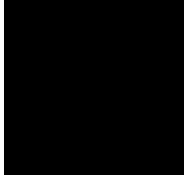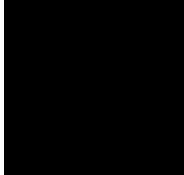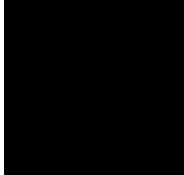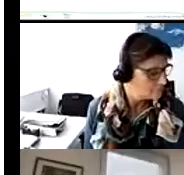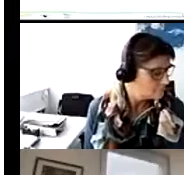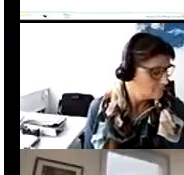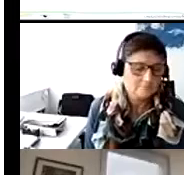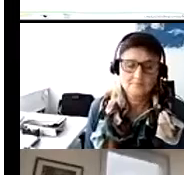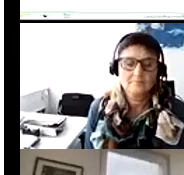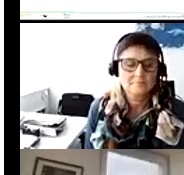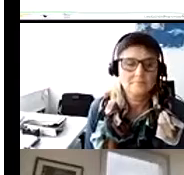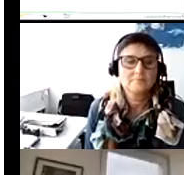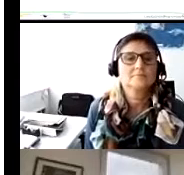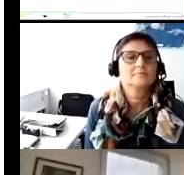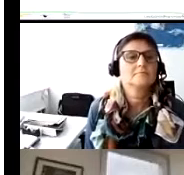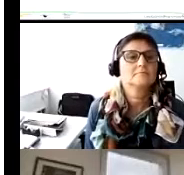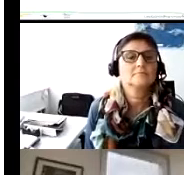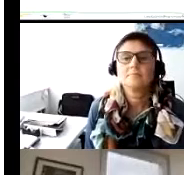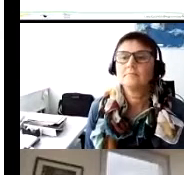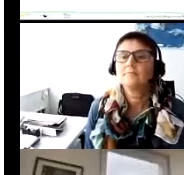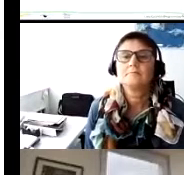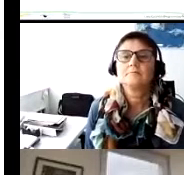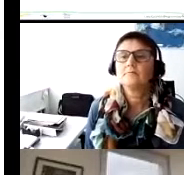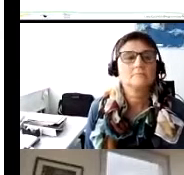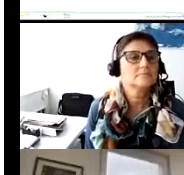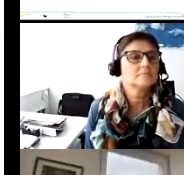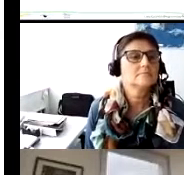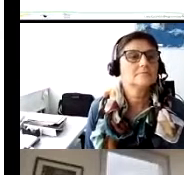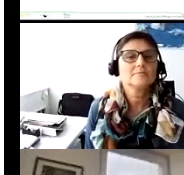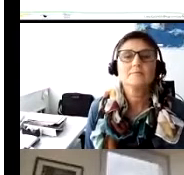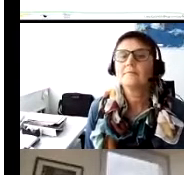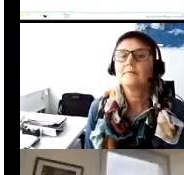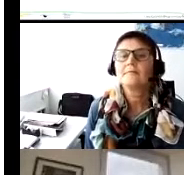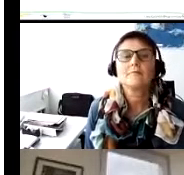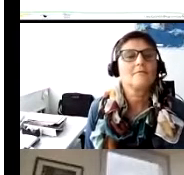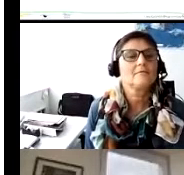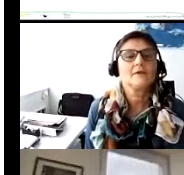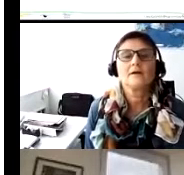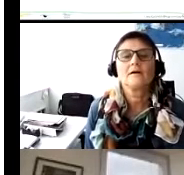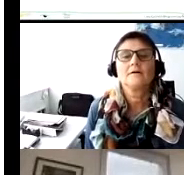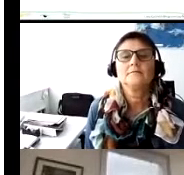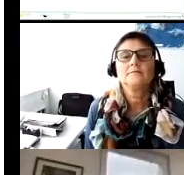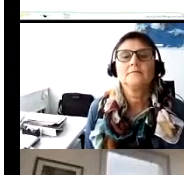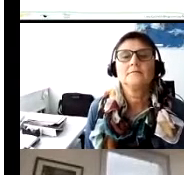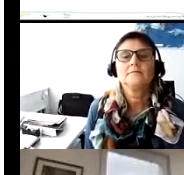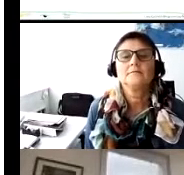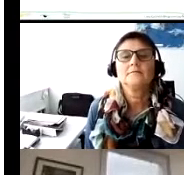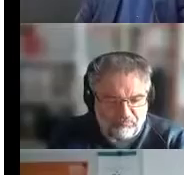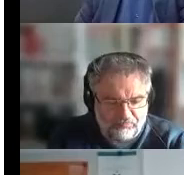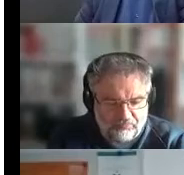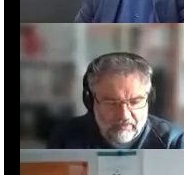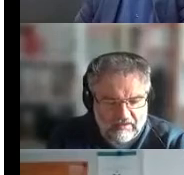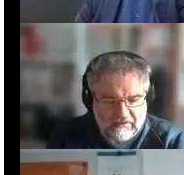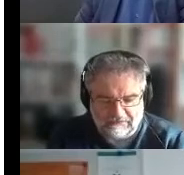a lot for invitation. And like said, I'm Rilli Lappalainen. I'm the founder and the chair of the